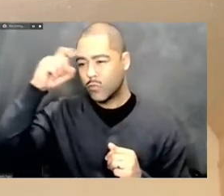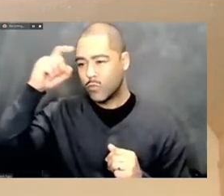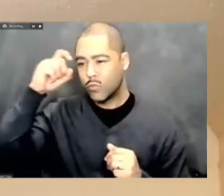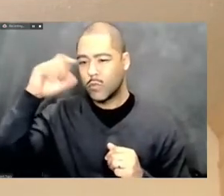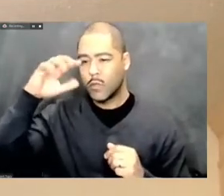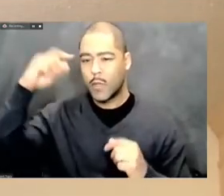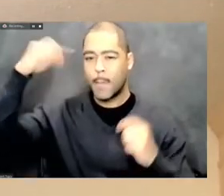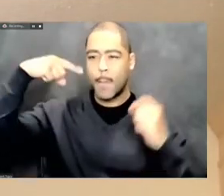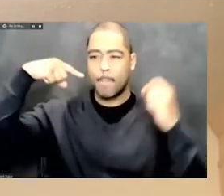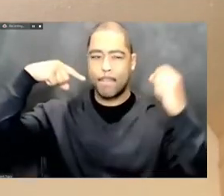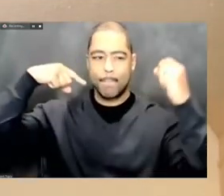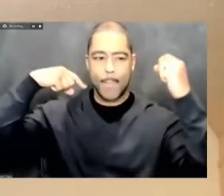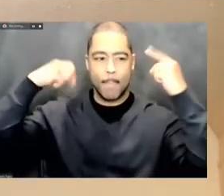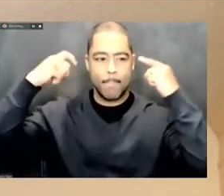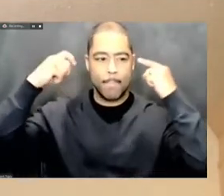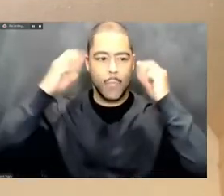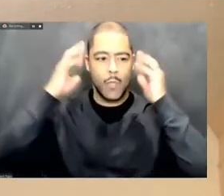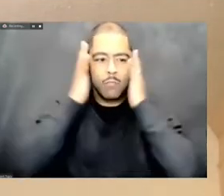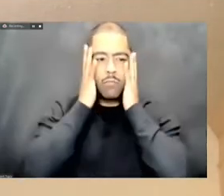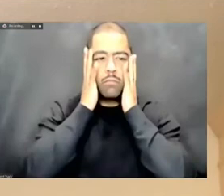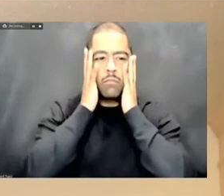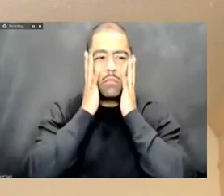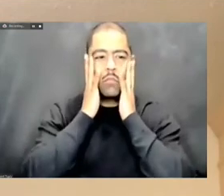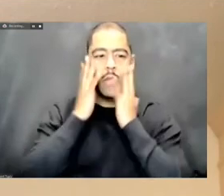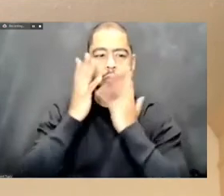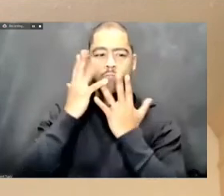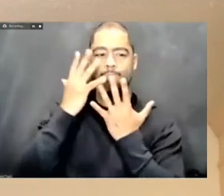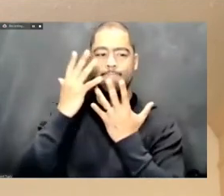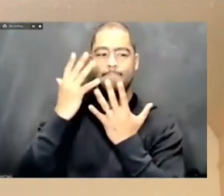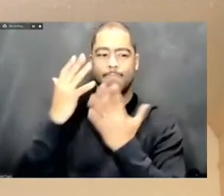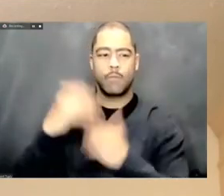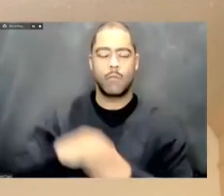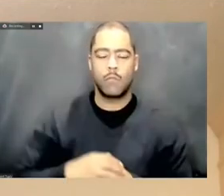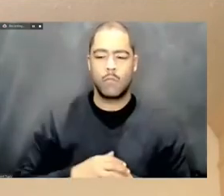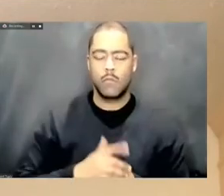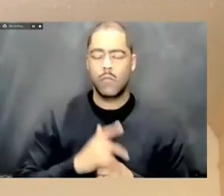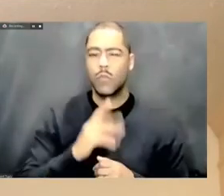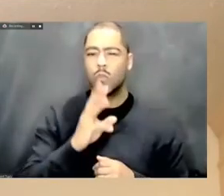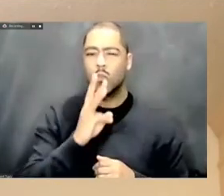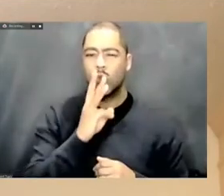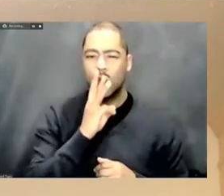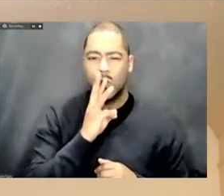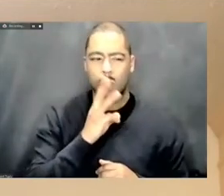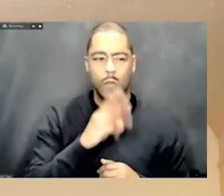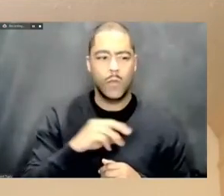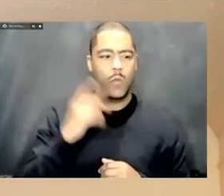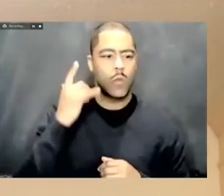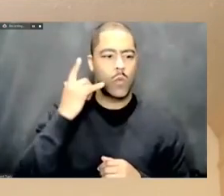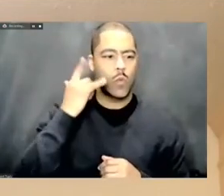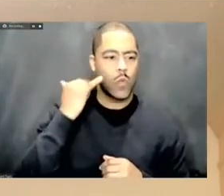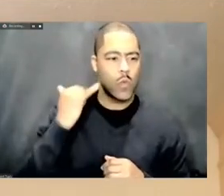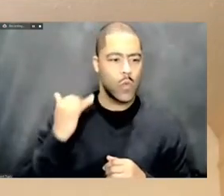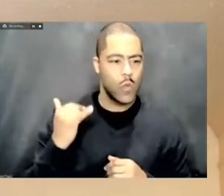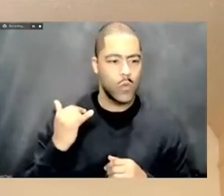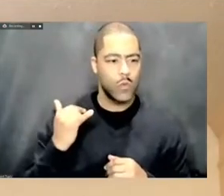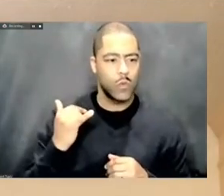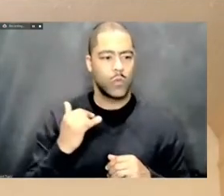settle. Water and gold brew in the quiet deeps at the far end of the